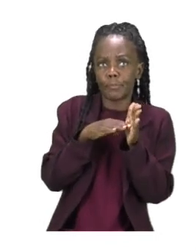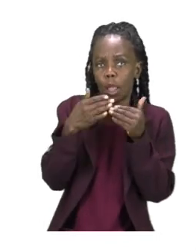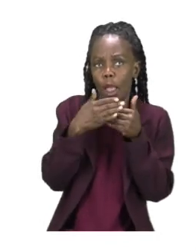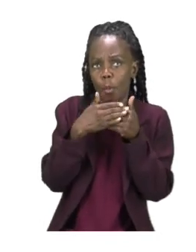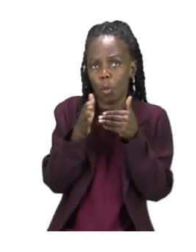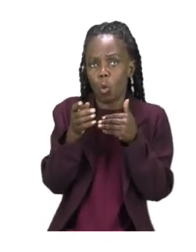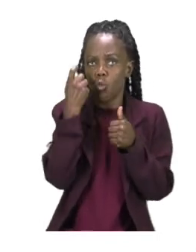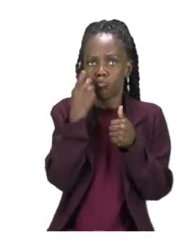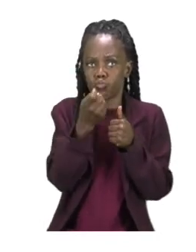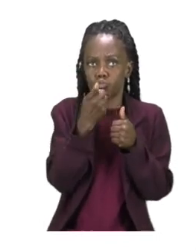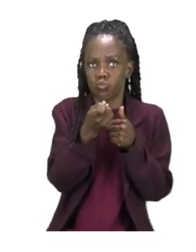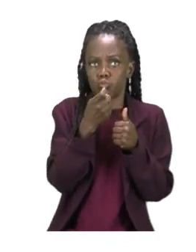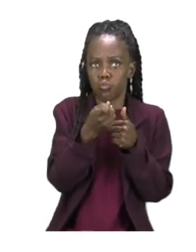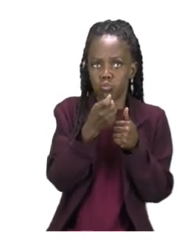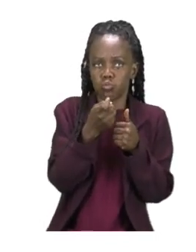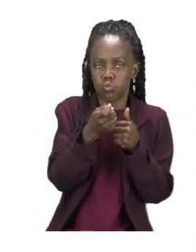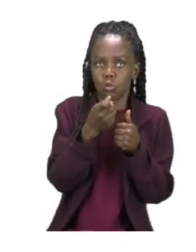knocked.